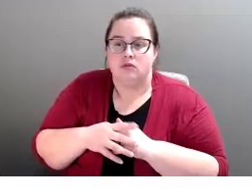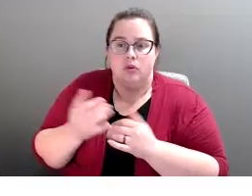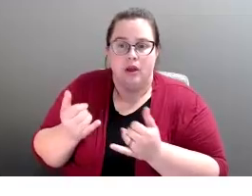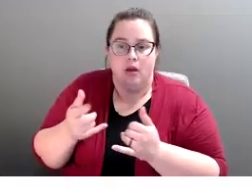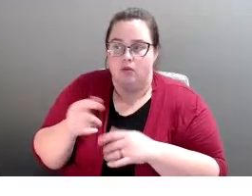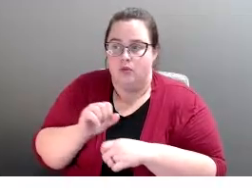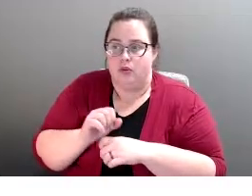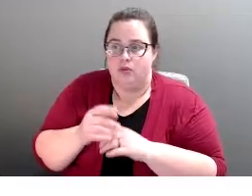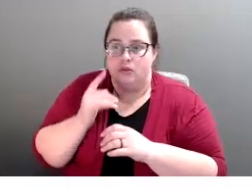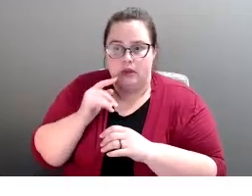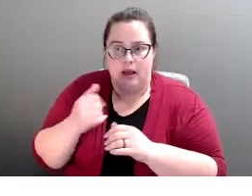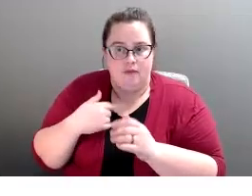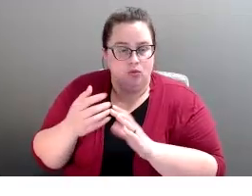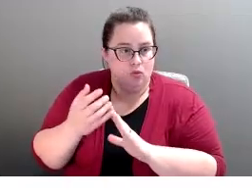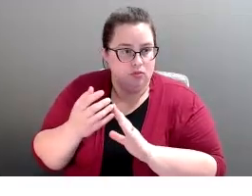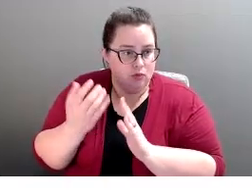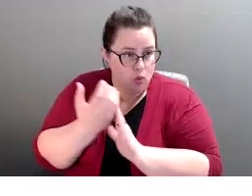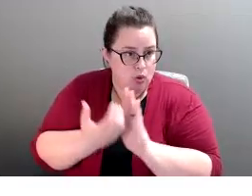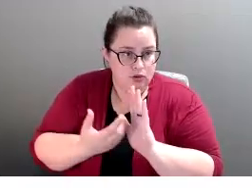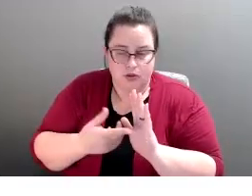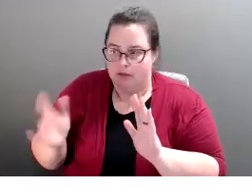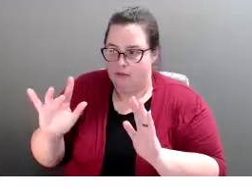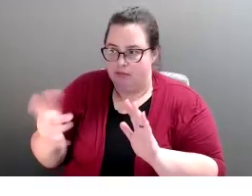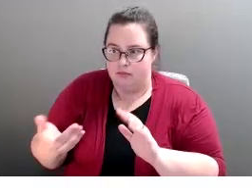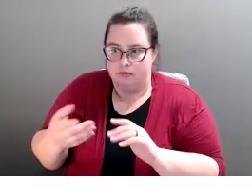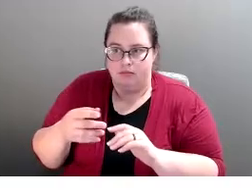here's a course, and so basically you enable